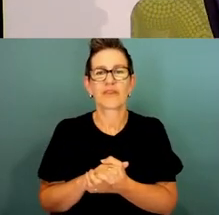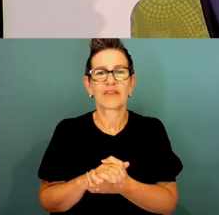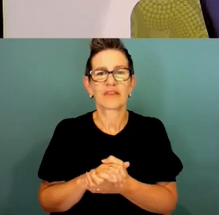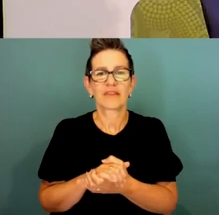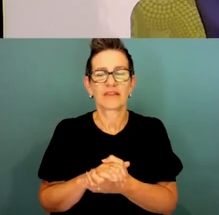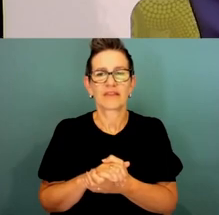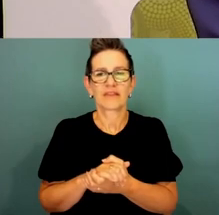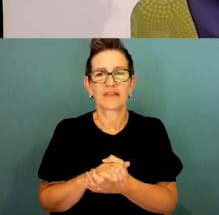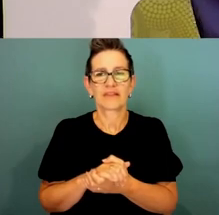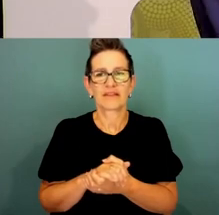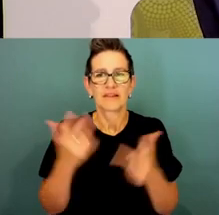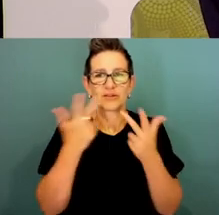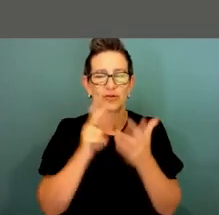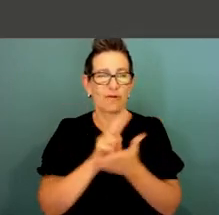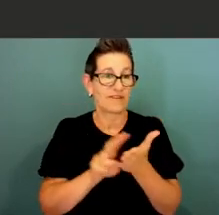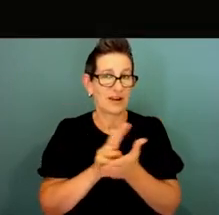been captured so far.